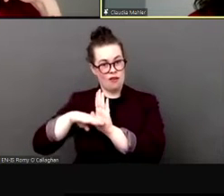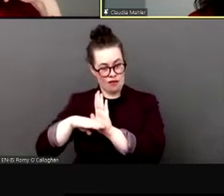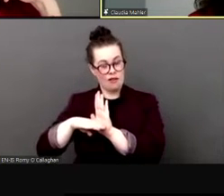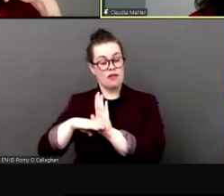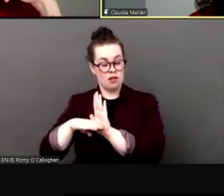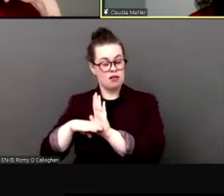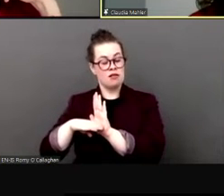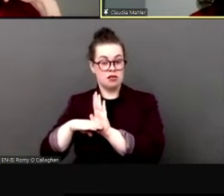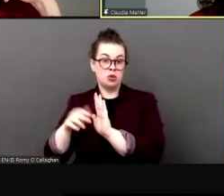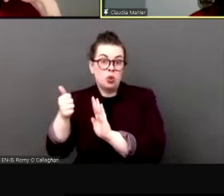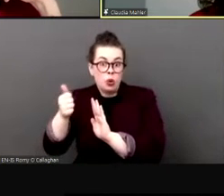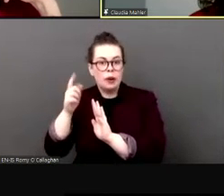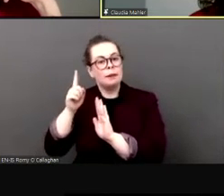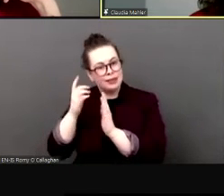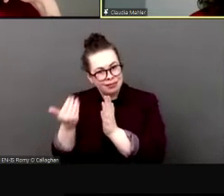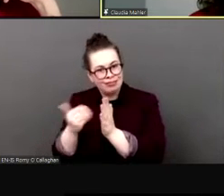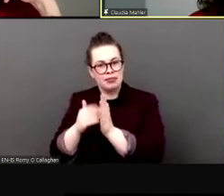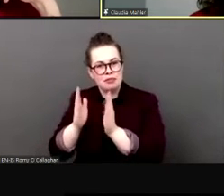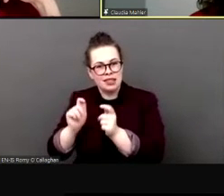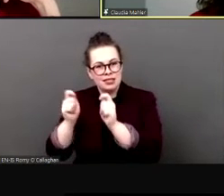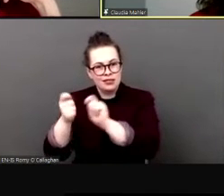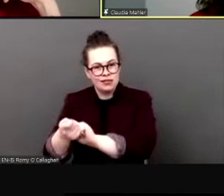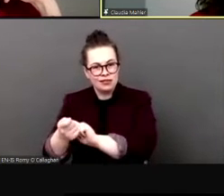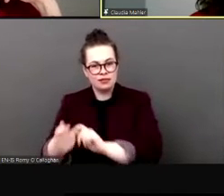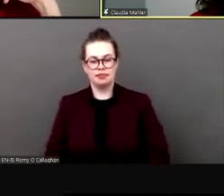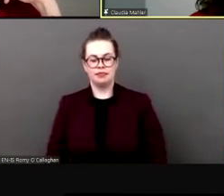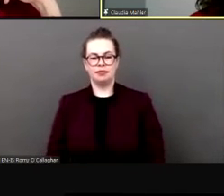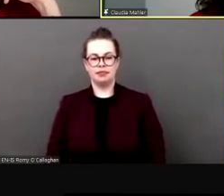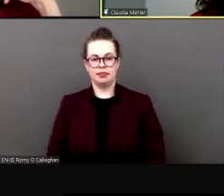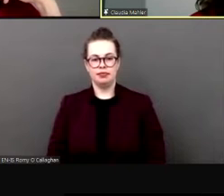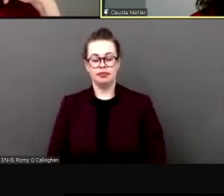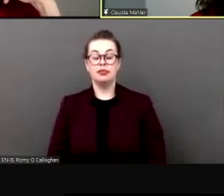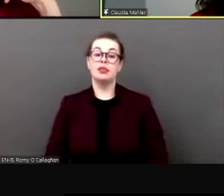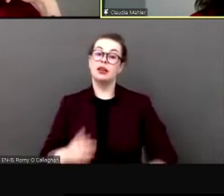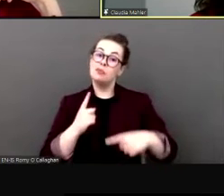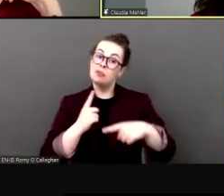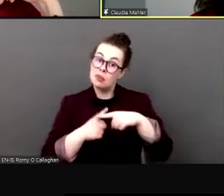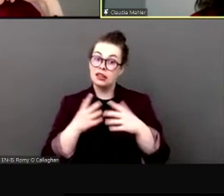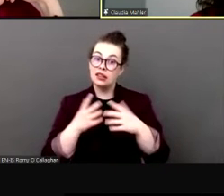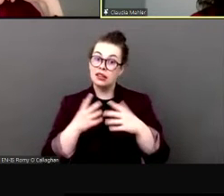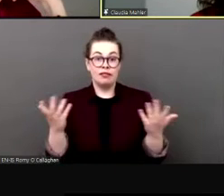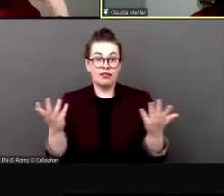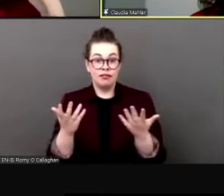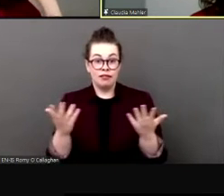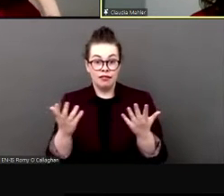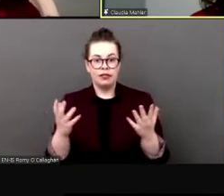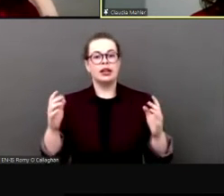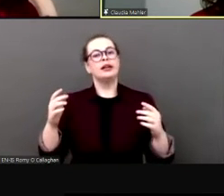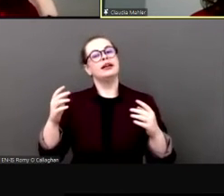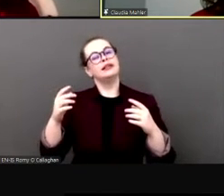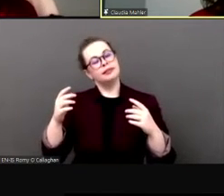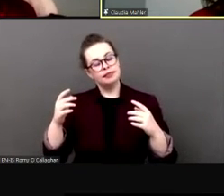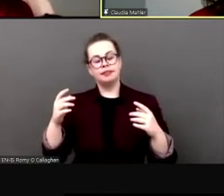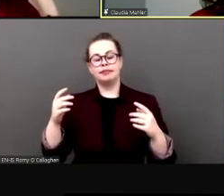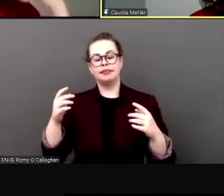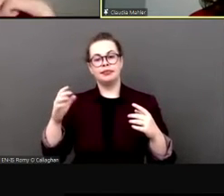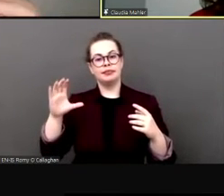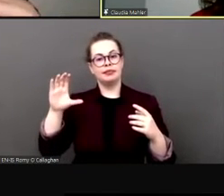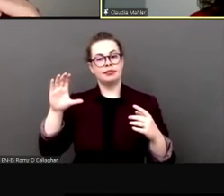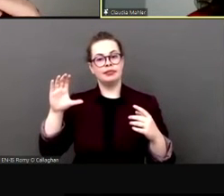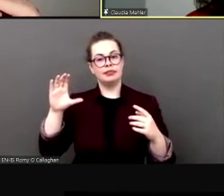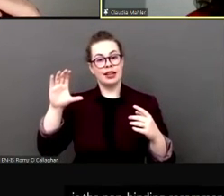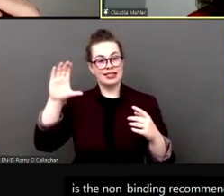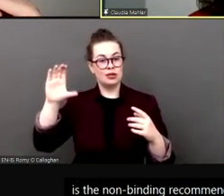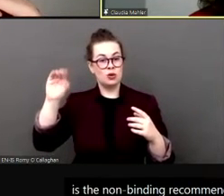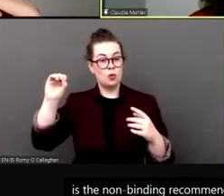is the non-binding recommendation of the Committee of Ministers of the Council of